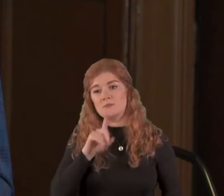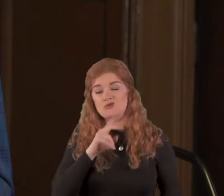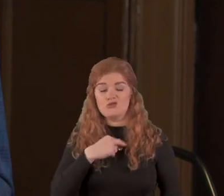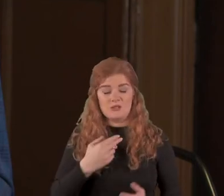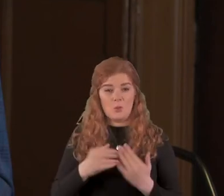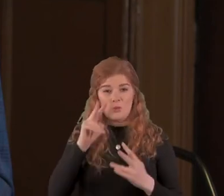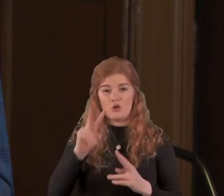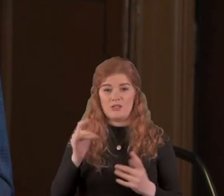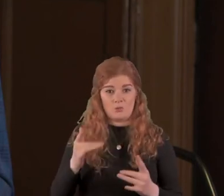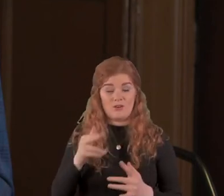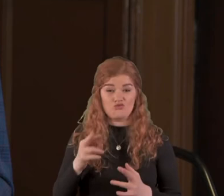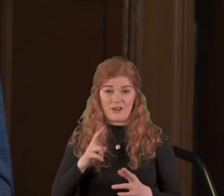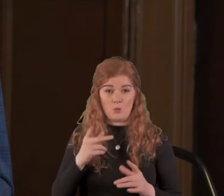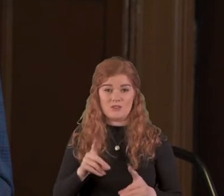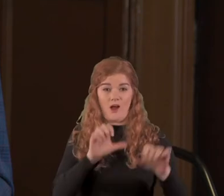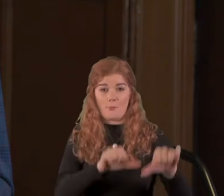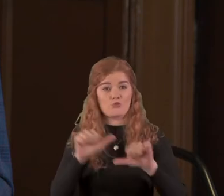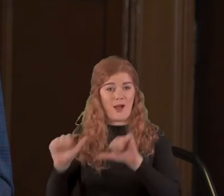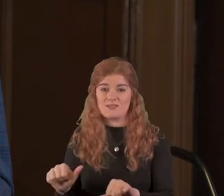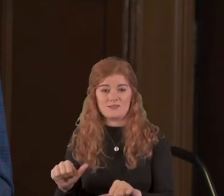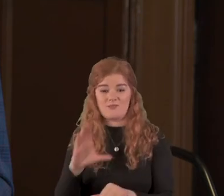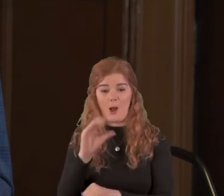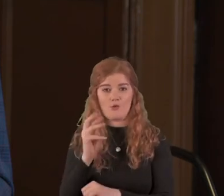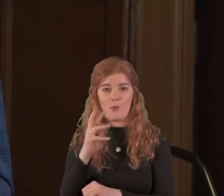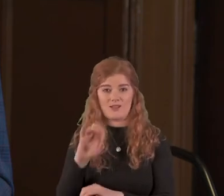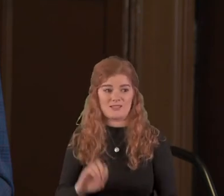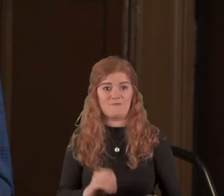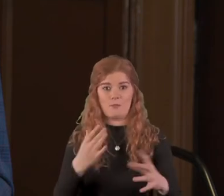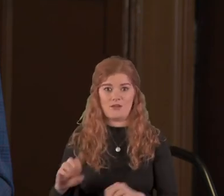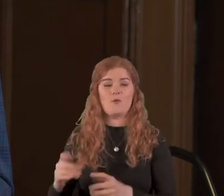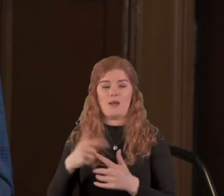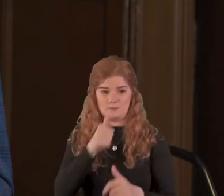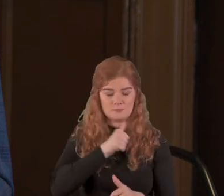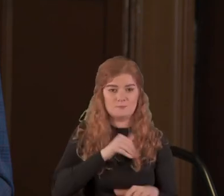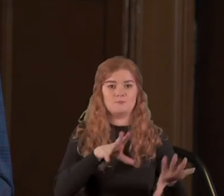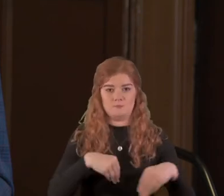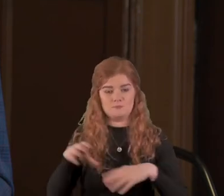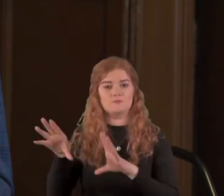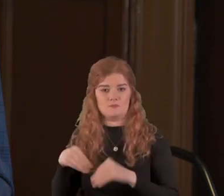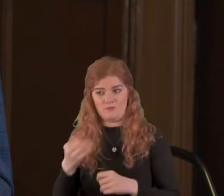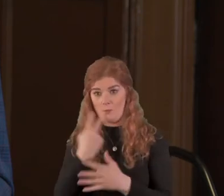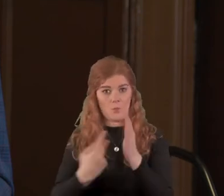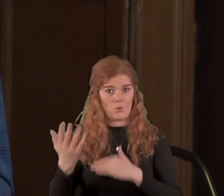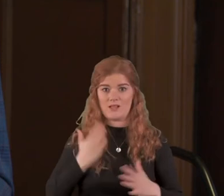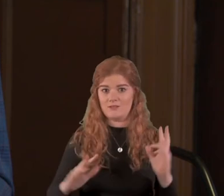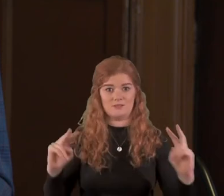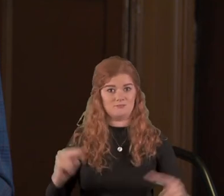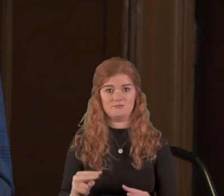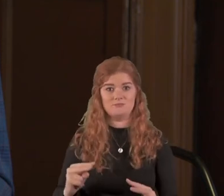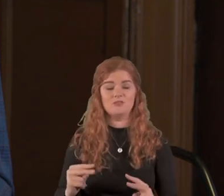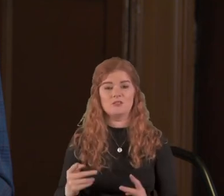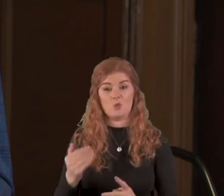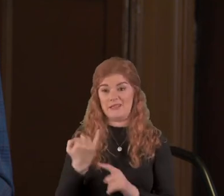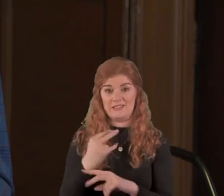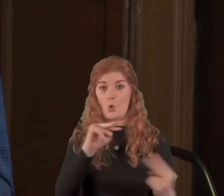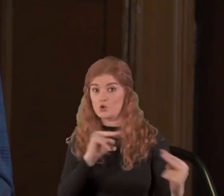there is the treaty, it was a compromise. The treaty was a compromise from both sides. So in negotiations, people are always